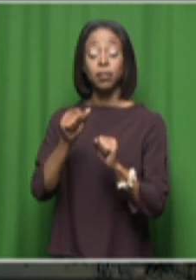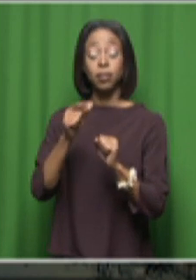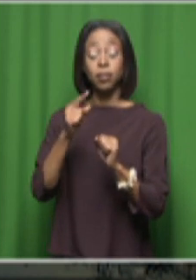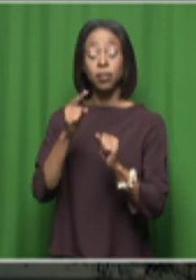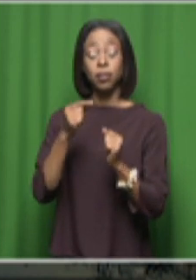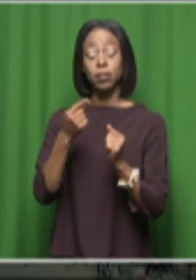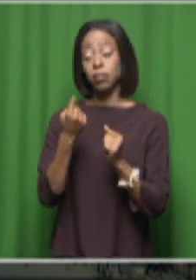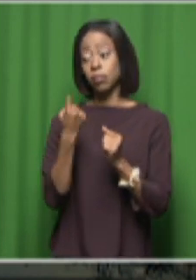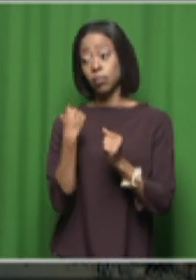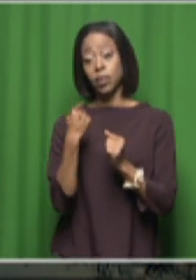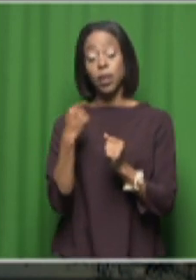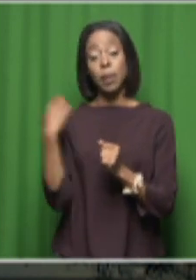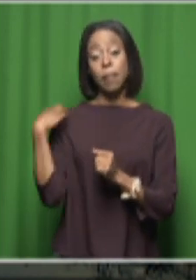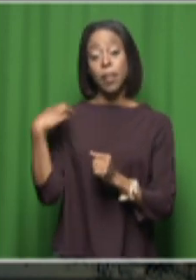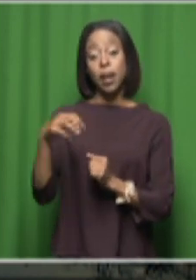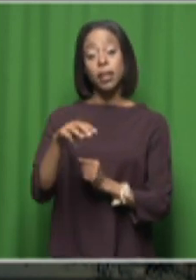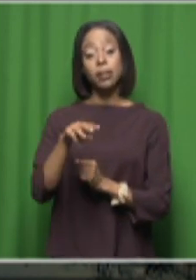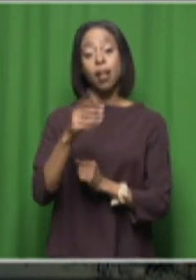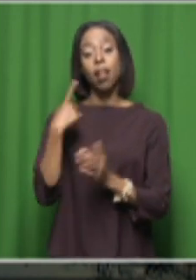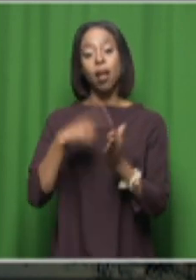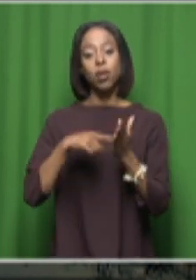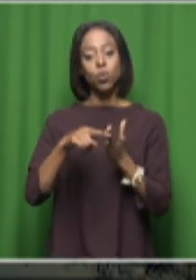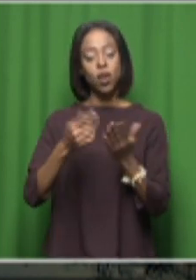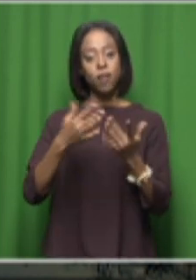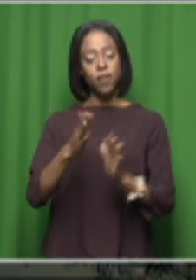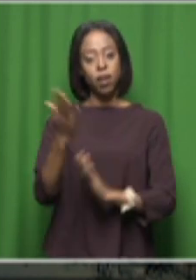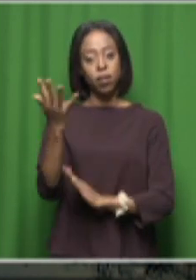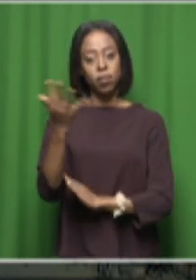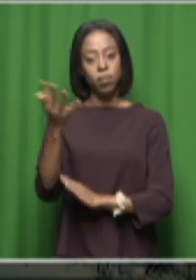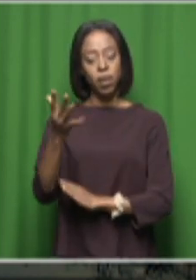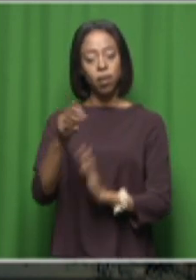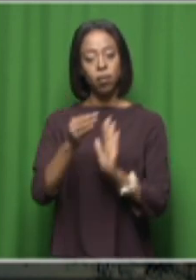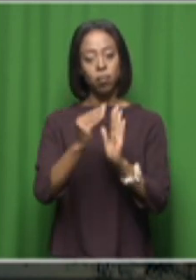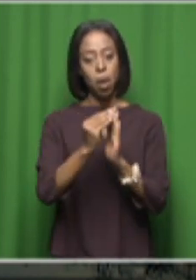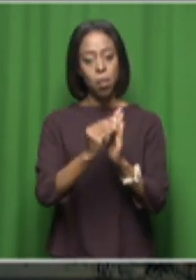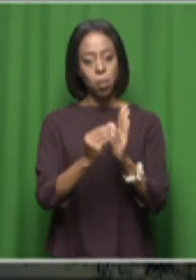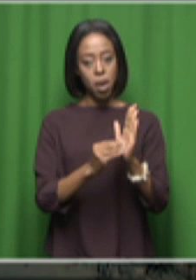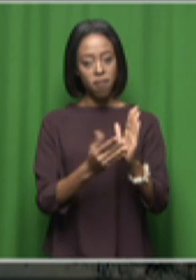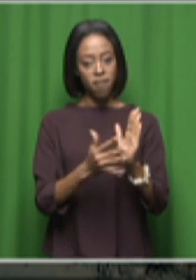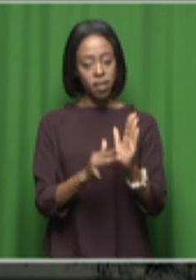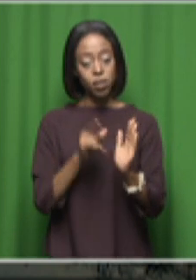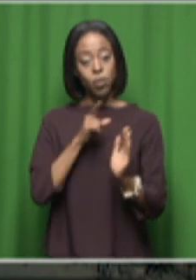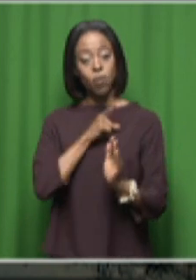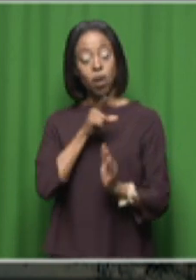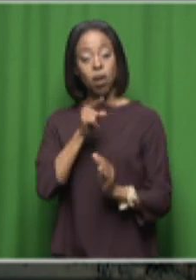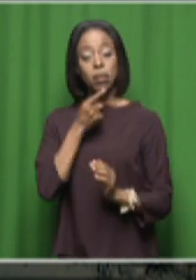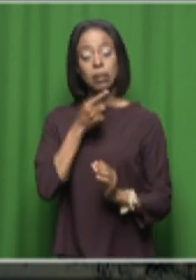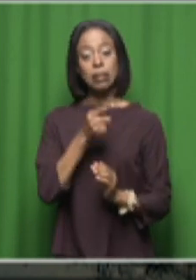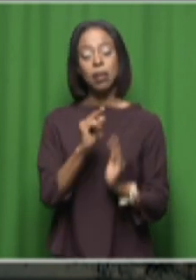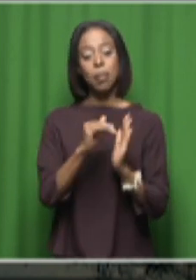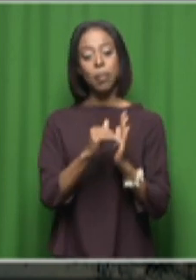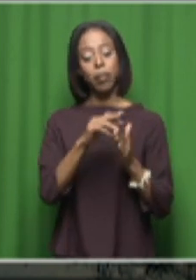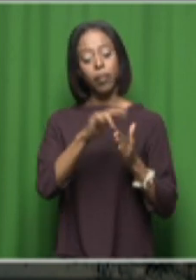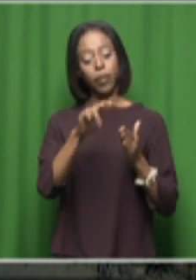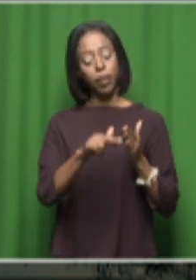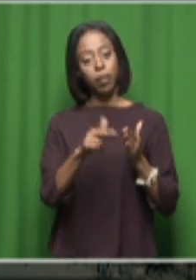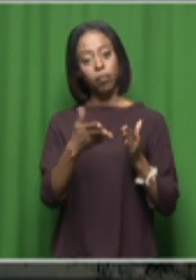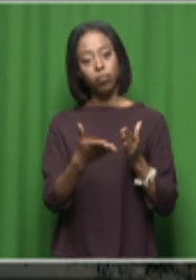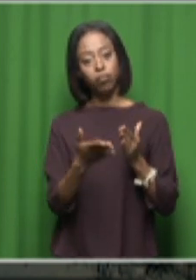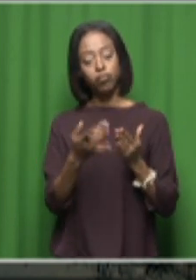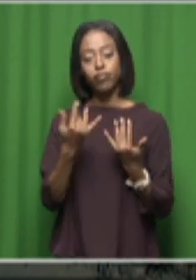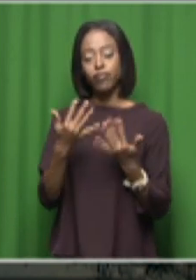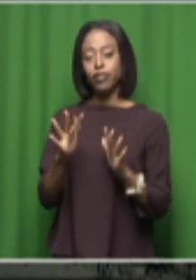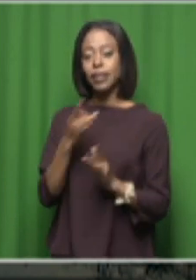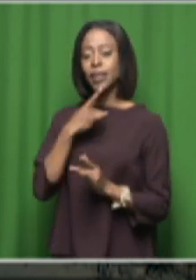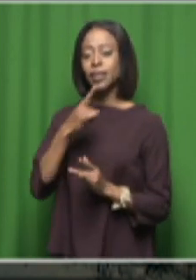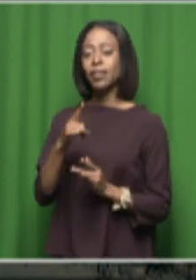that Minister Motshekga last week highlighted in her speech. When presenting those matric results, she stated that